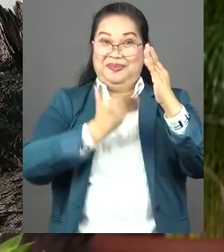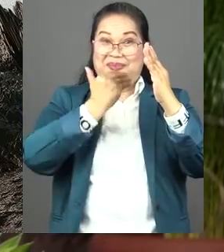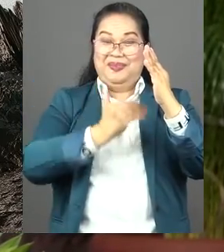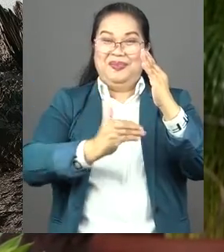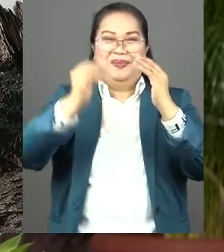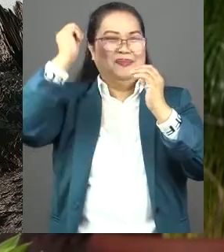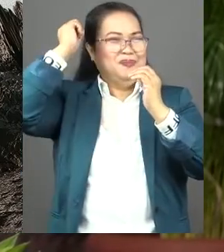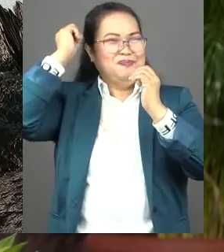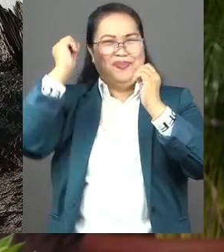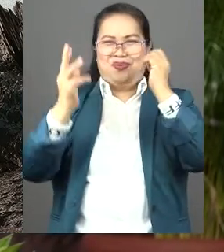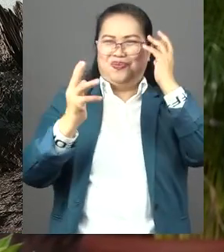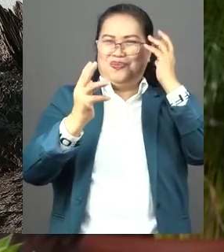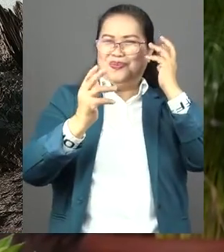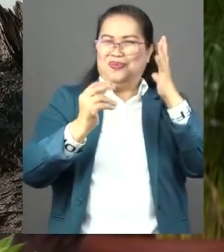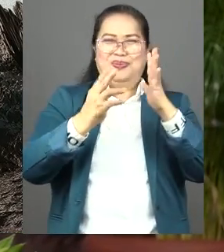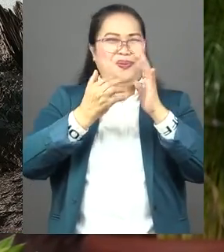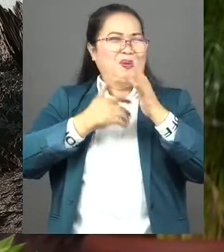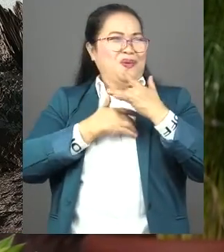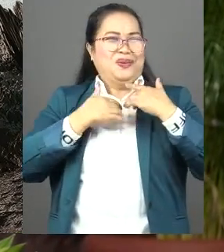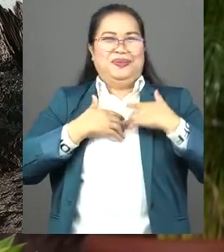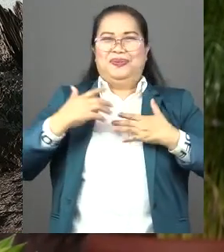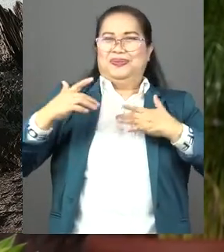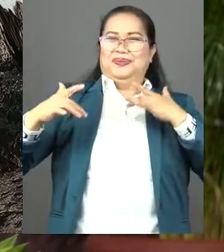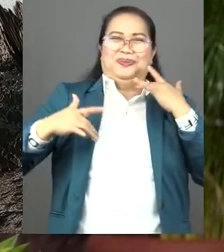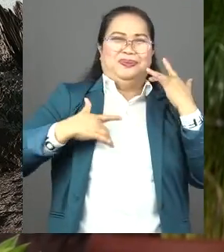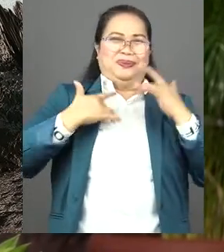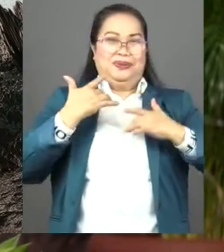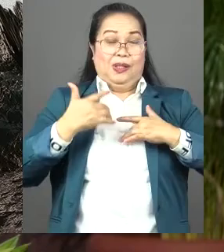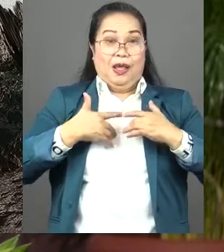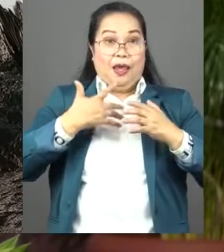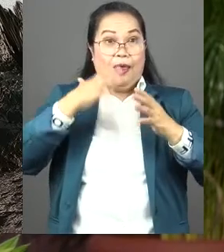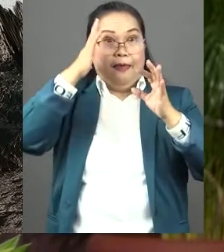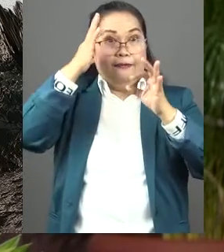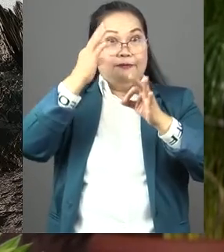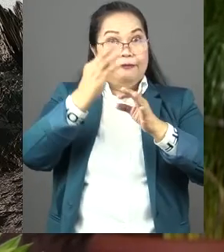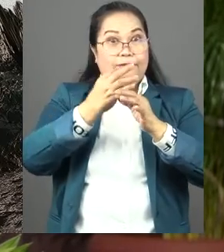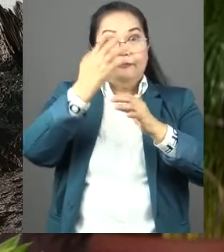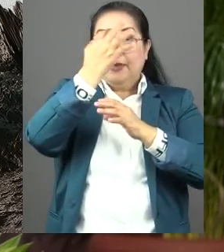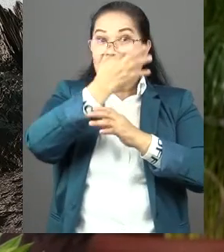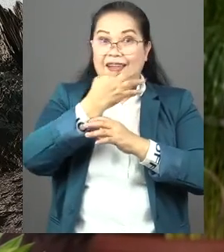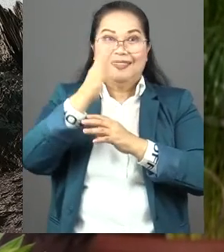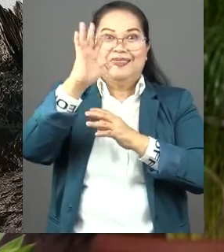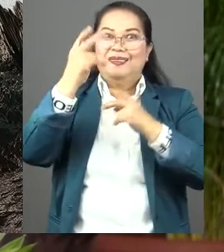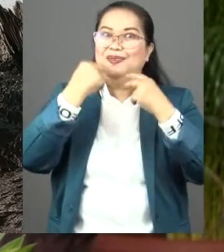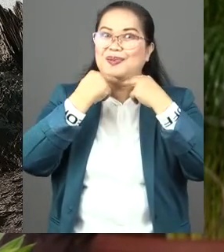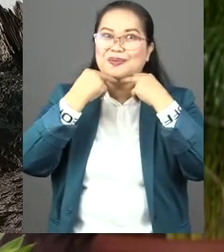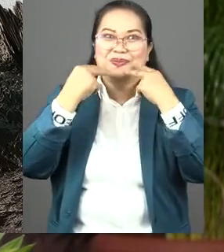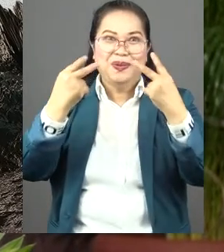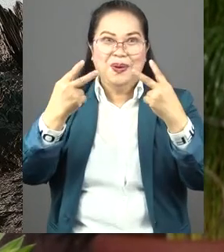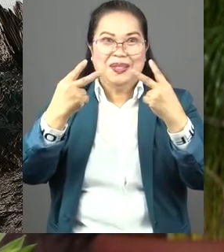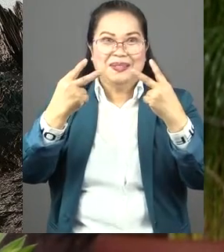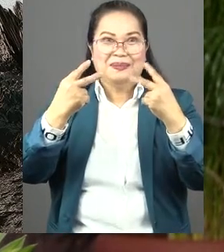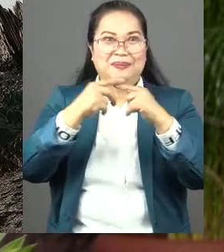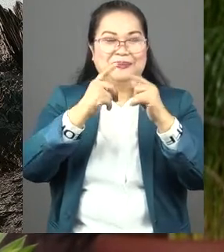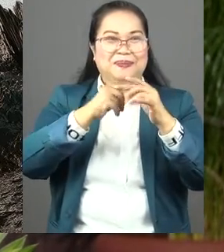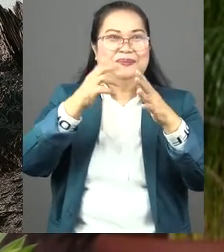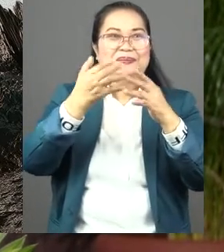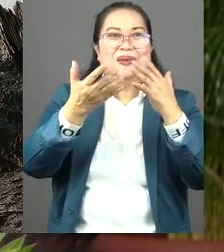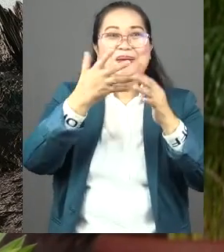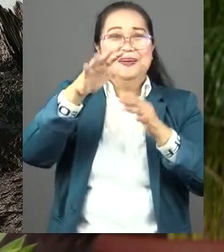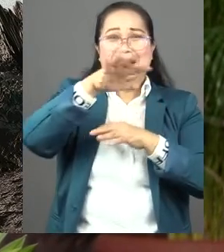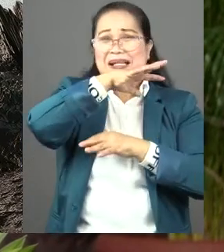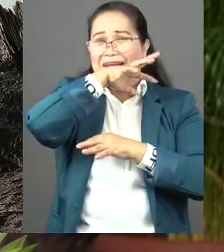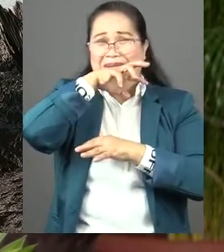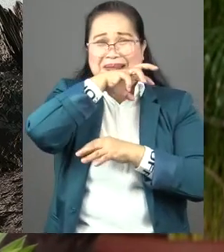were singing with sincerity. It shows in your face. It's there in your voice. And by the way, you can even be out of tune.